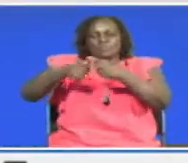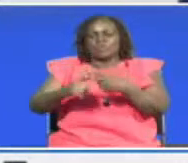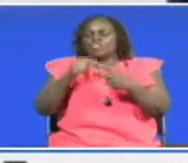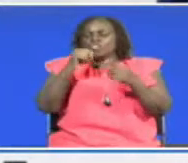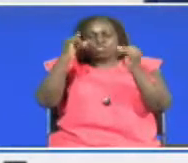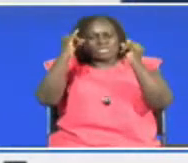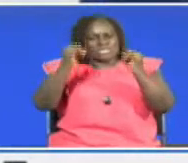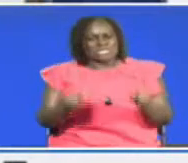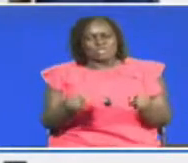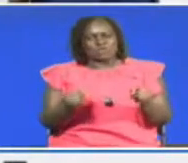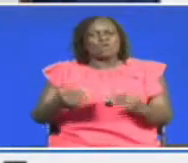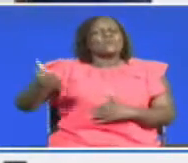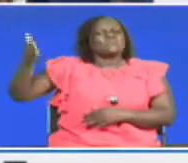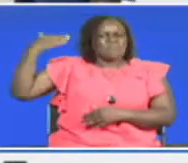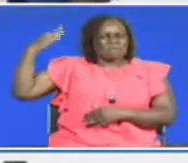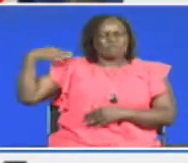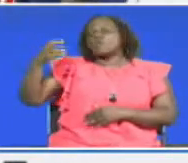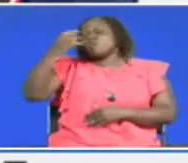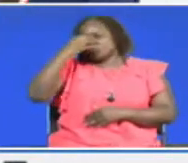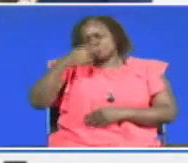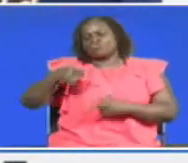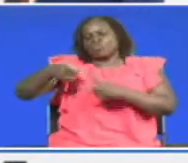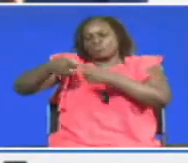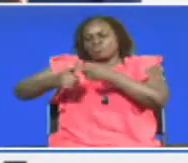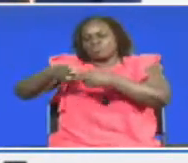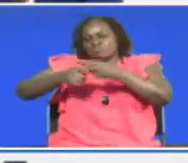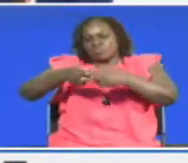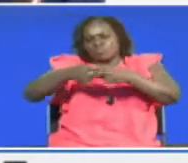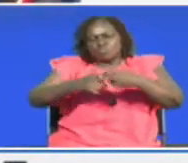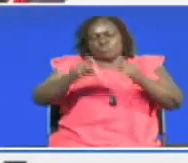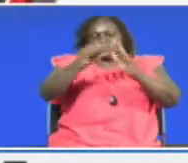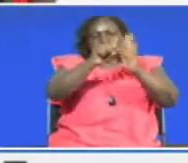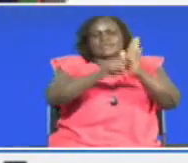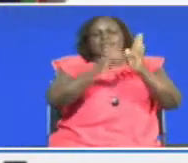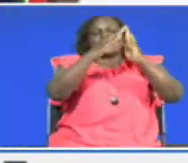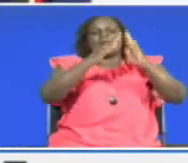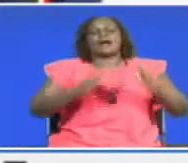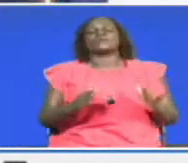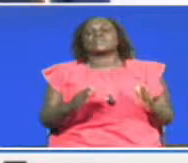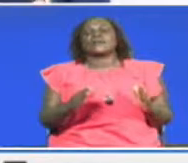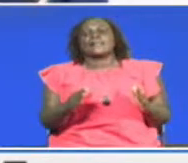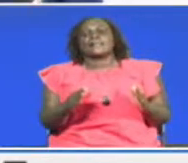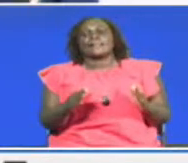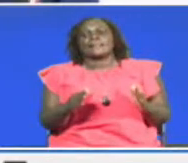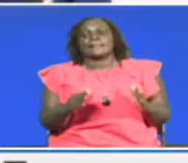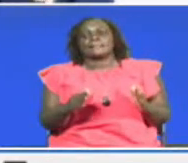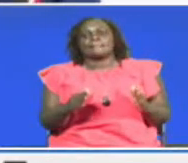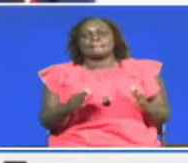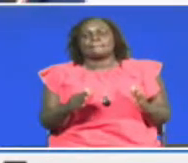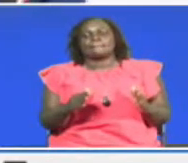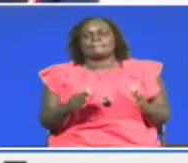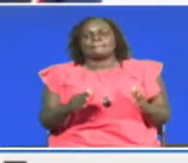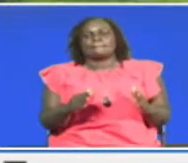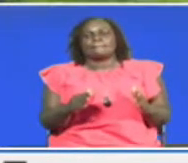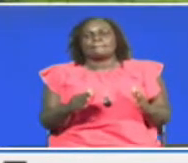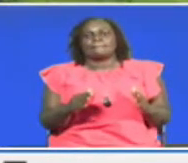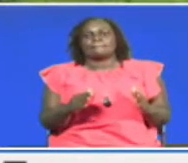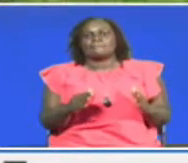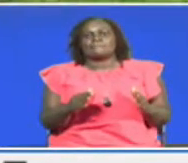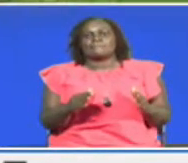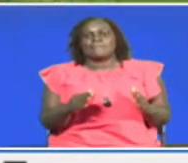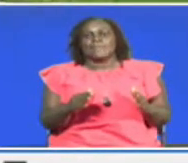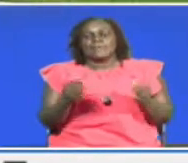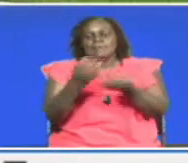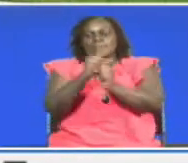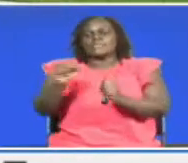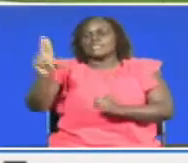new, as those who came before President Ruto also spent millions of shillings in renovating the same building. Under